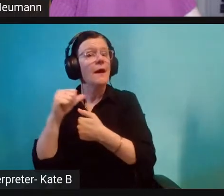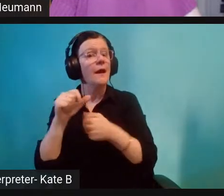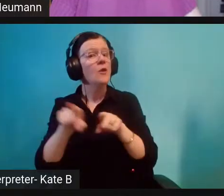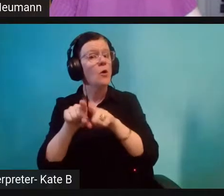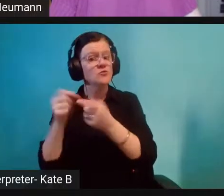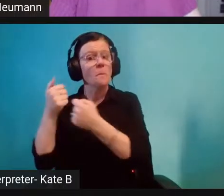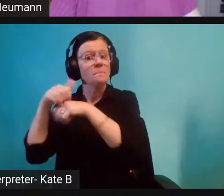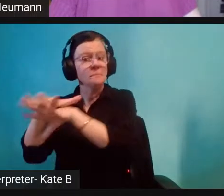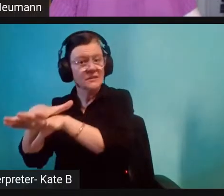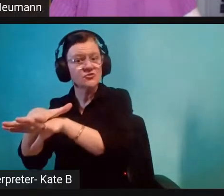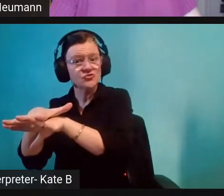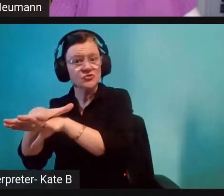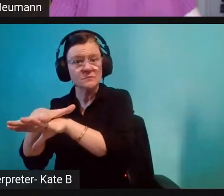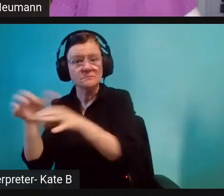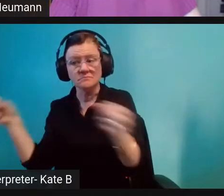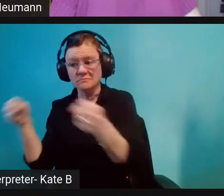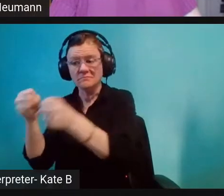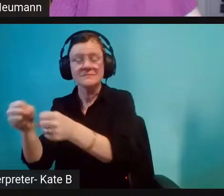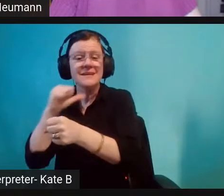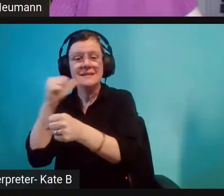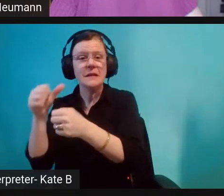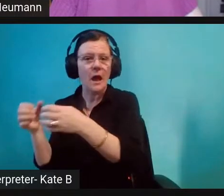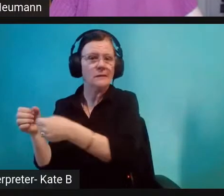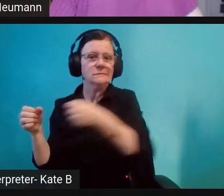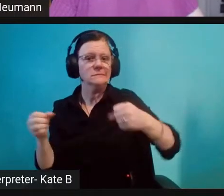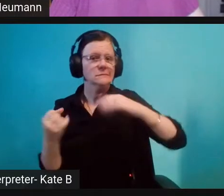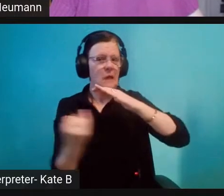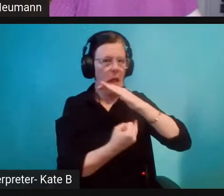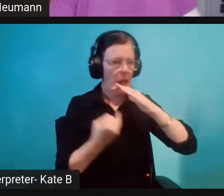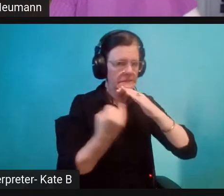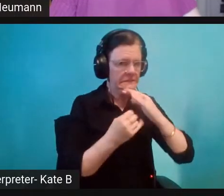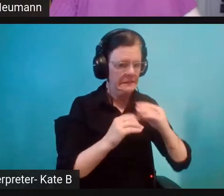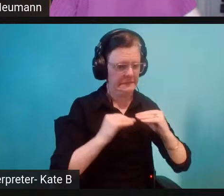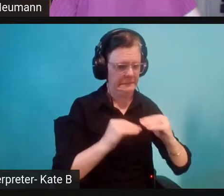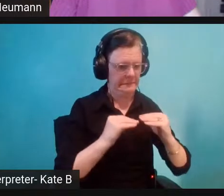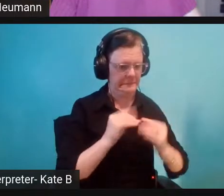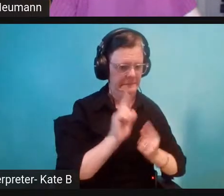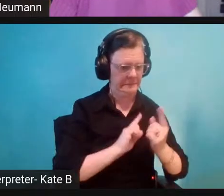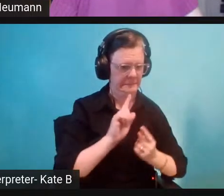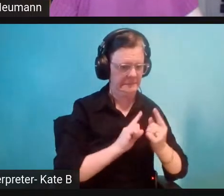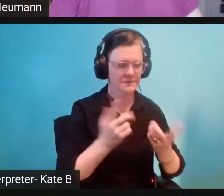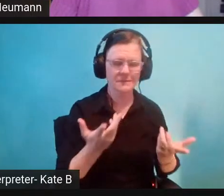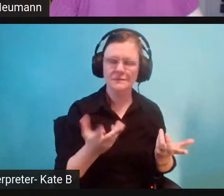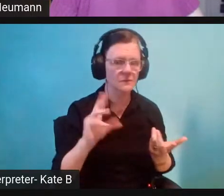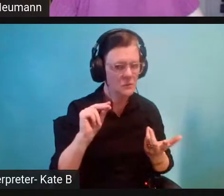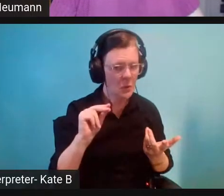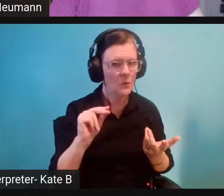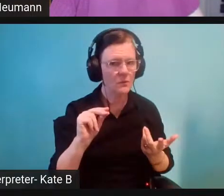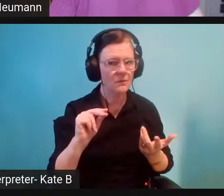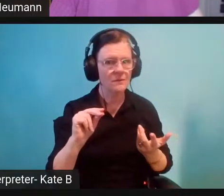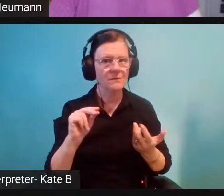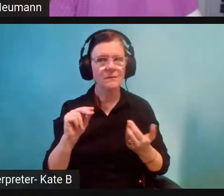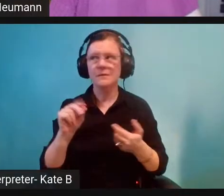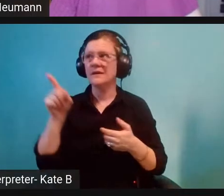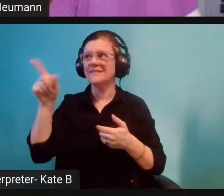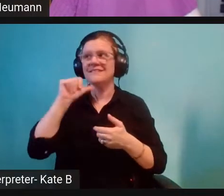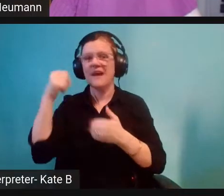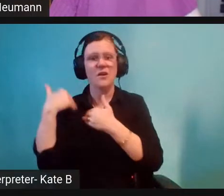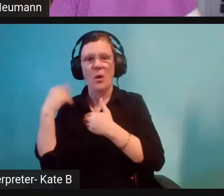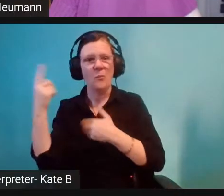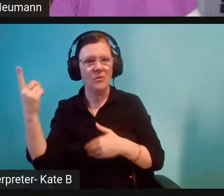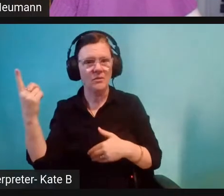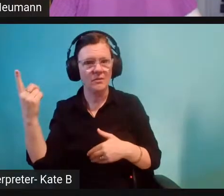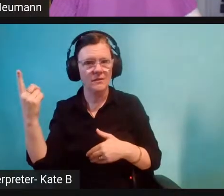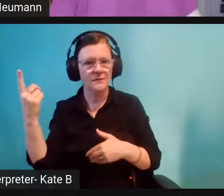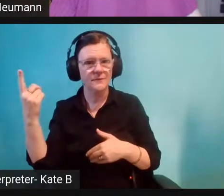teaching children as they should be taught, and kids subsequently dropping out of school, they've got to be held accountable. And these